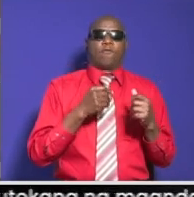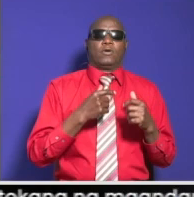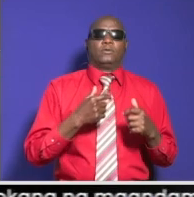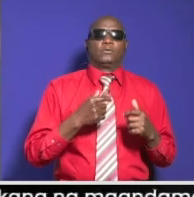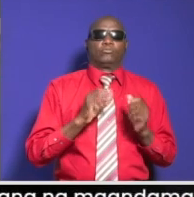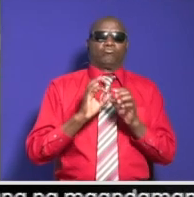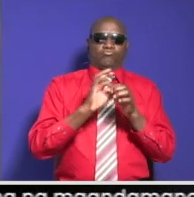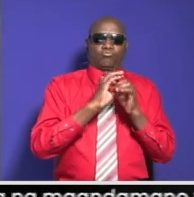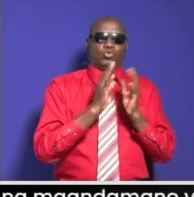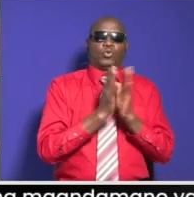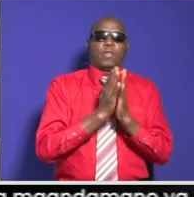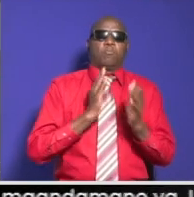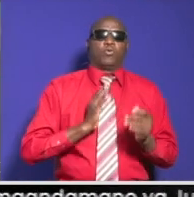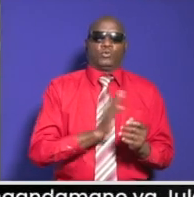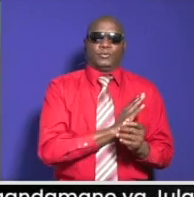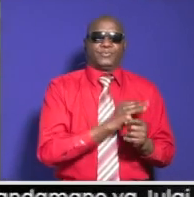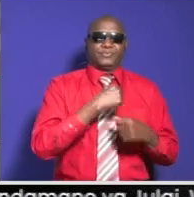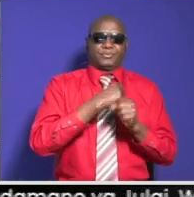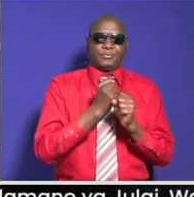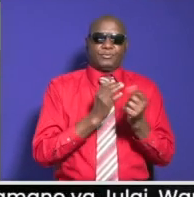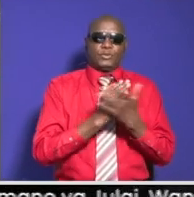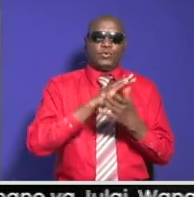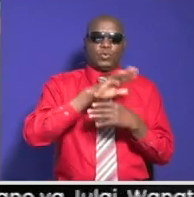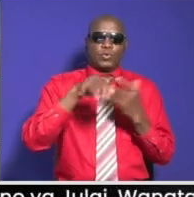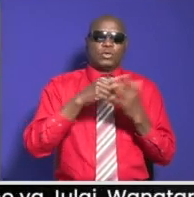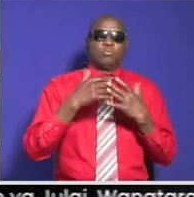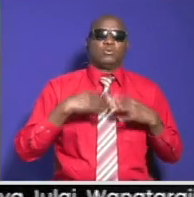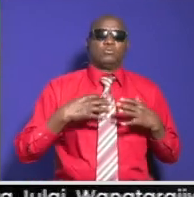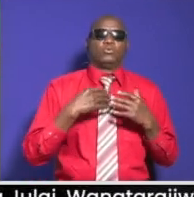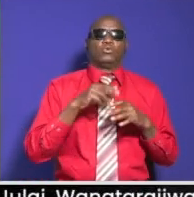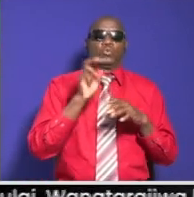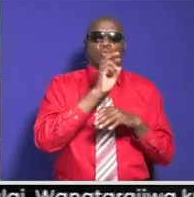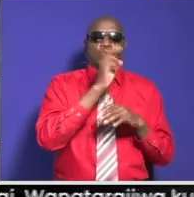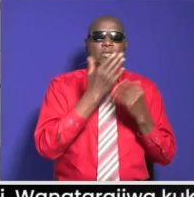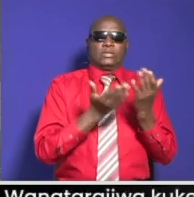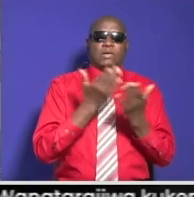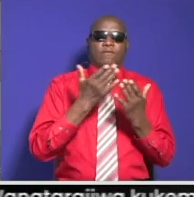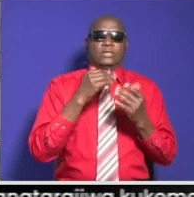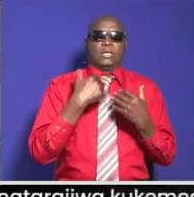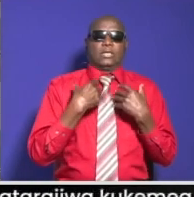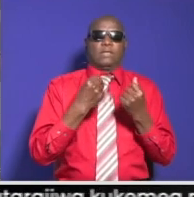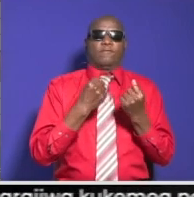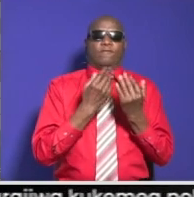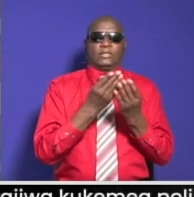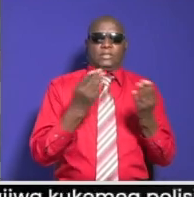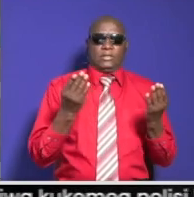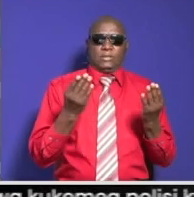with the board to ensure that all the people that seek services in our health facilities receive what is in the constitution.